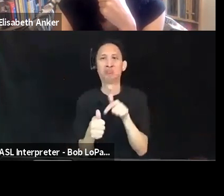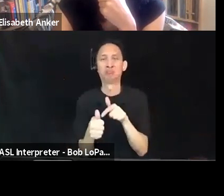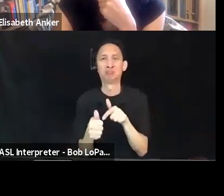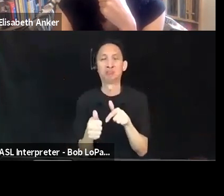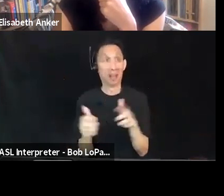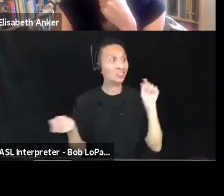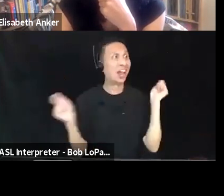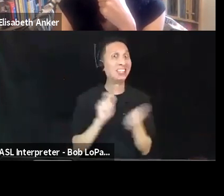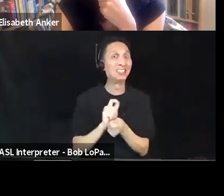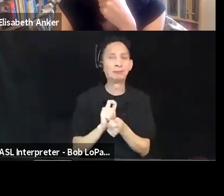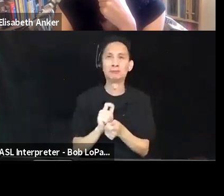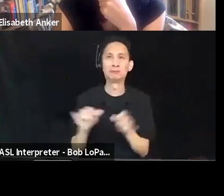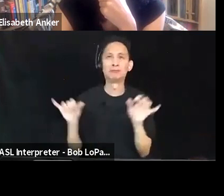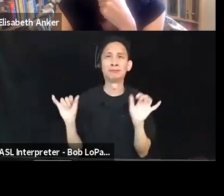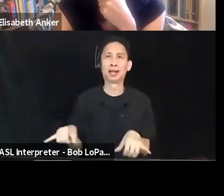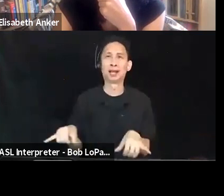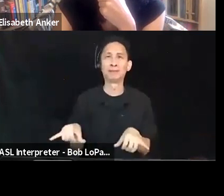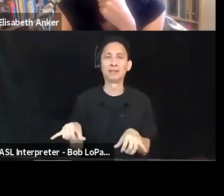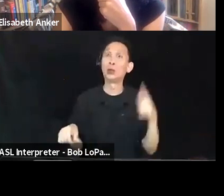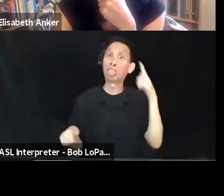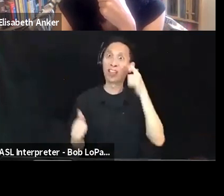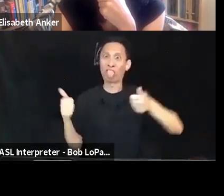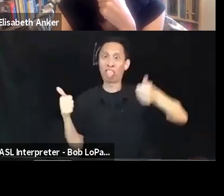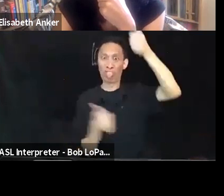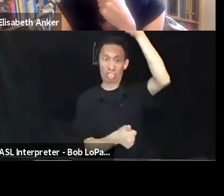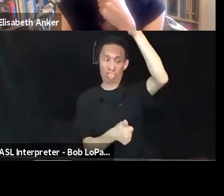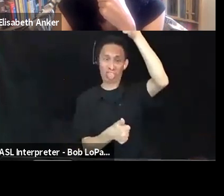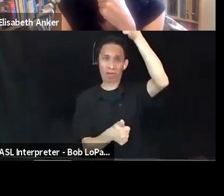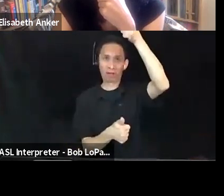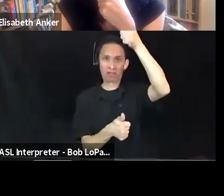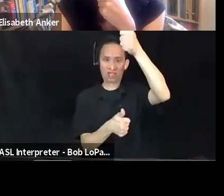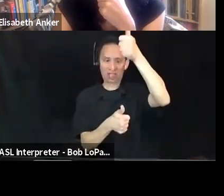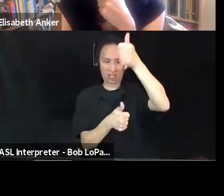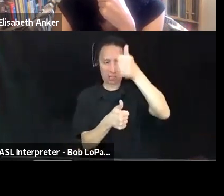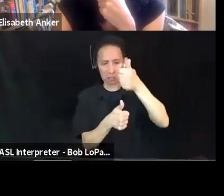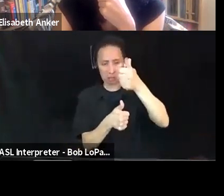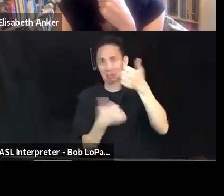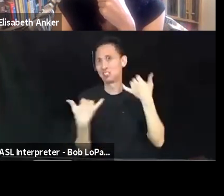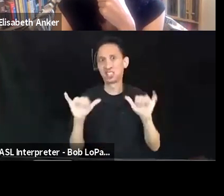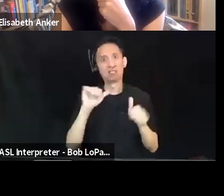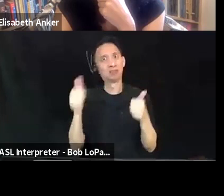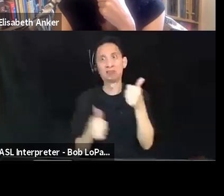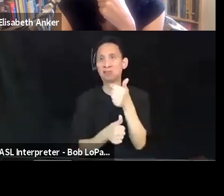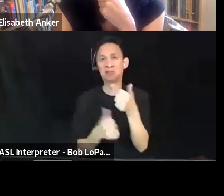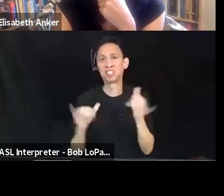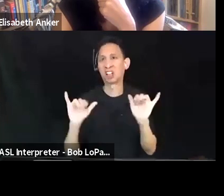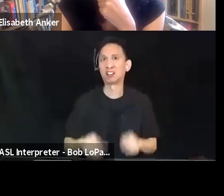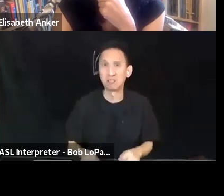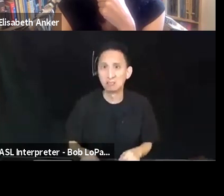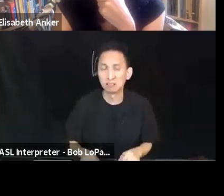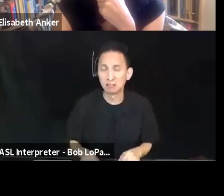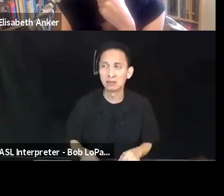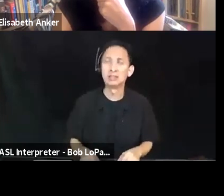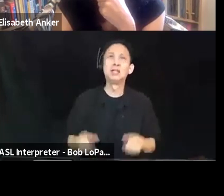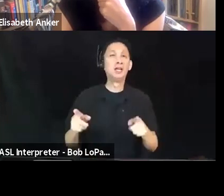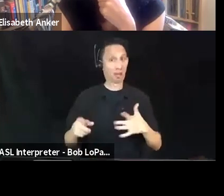real difficult challenges we face today in terms of contemporary politics, where on the one hand, it can sometimes feel like the change is happening. I